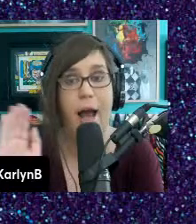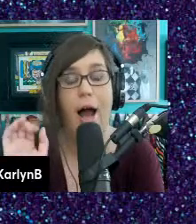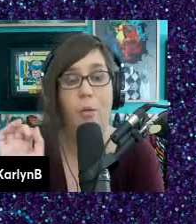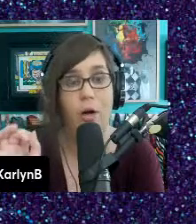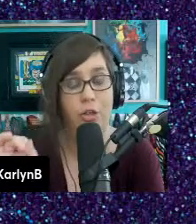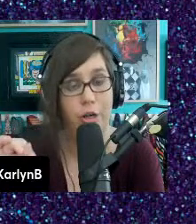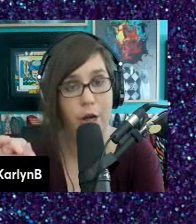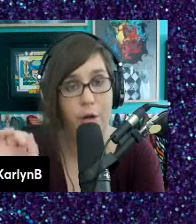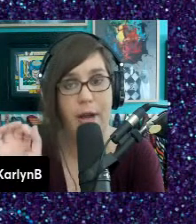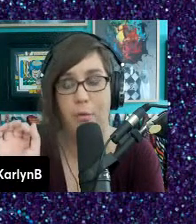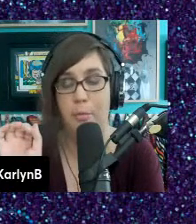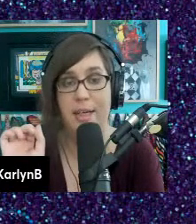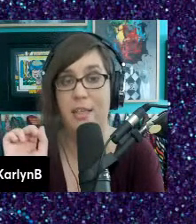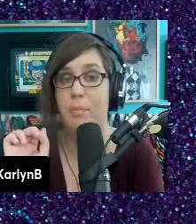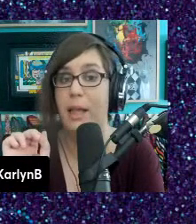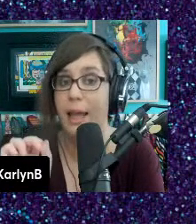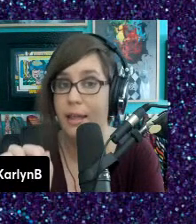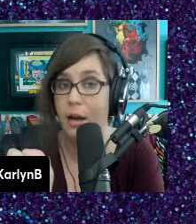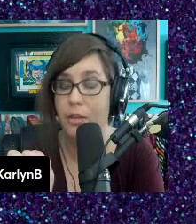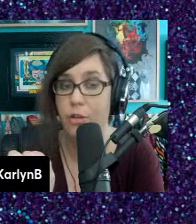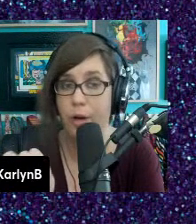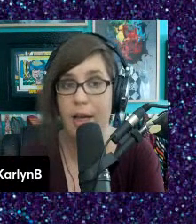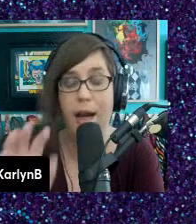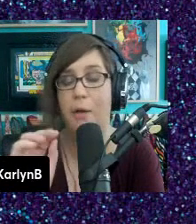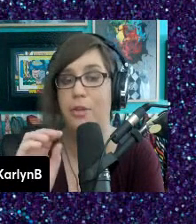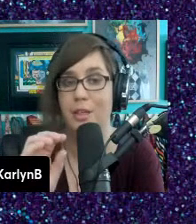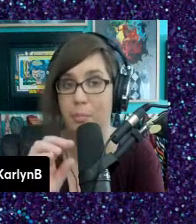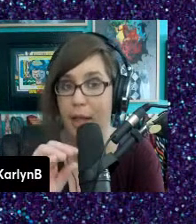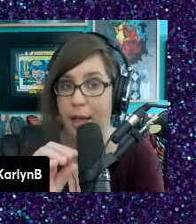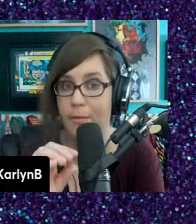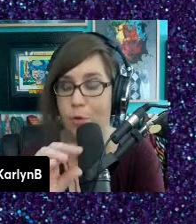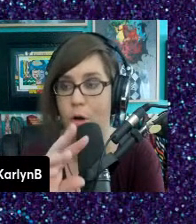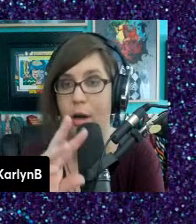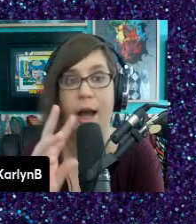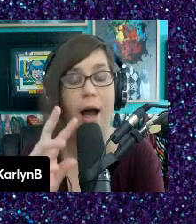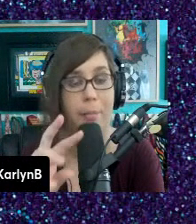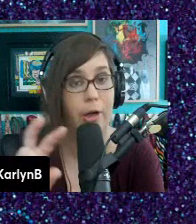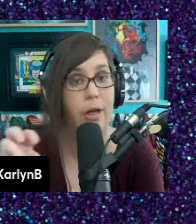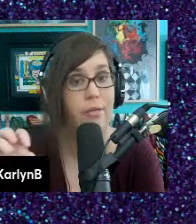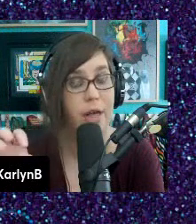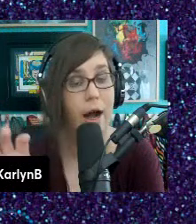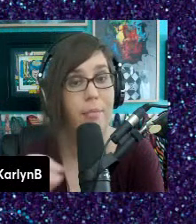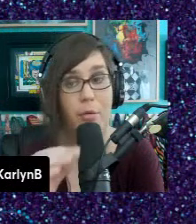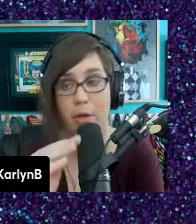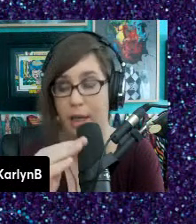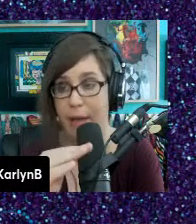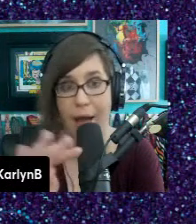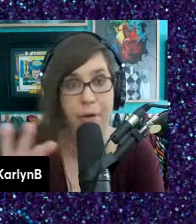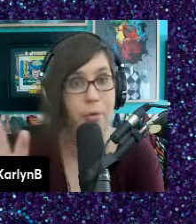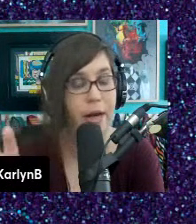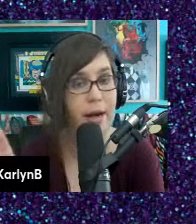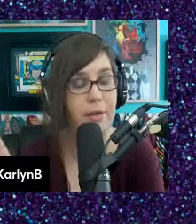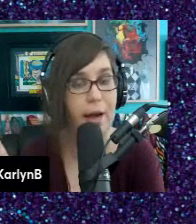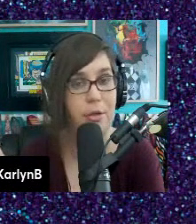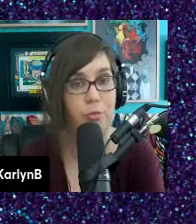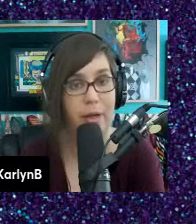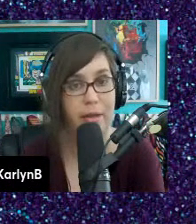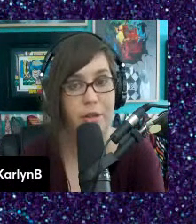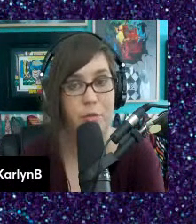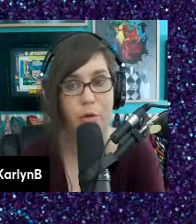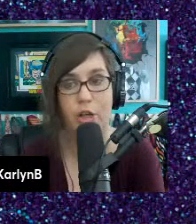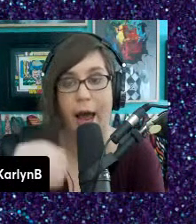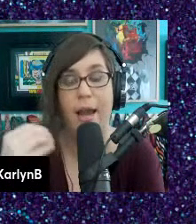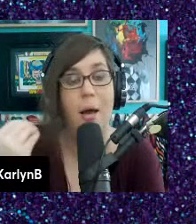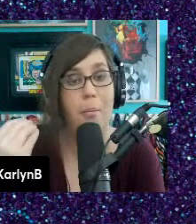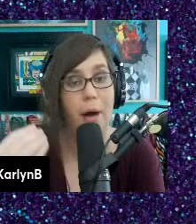chat, I want you to know that I will be displaying it on the screen. I will display it for a period of time that will give everyone enough time to read